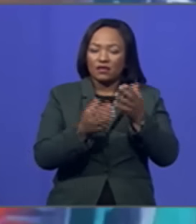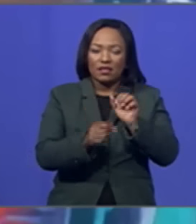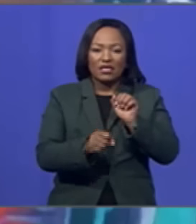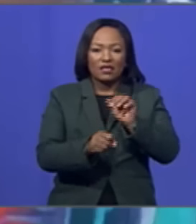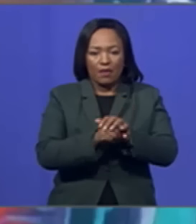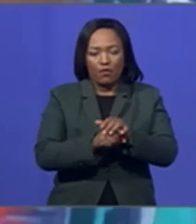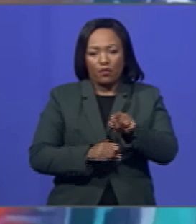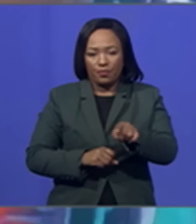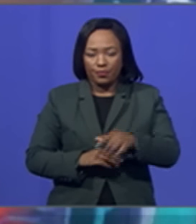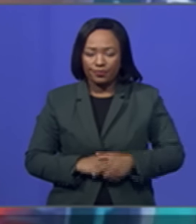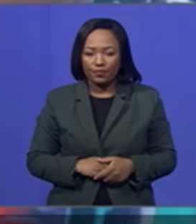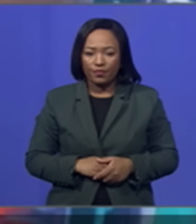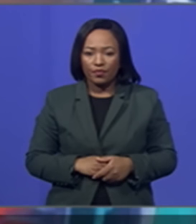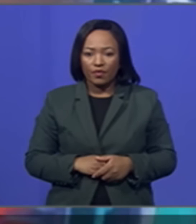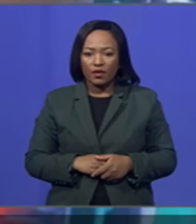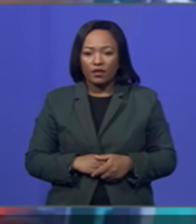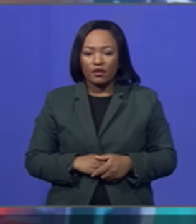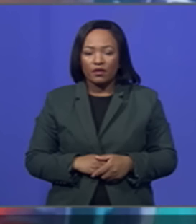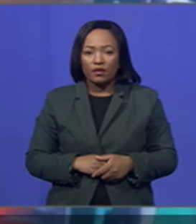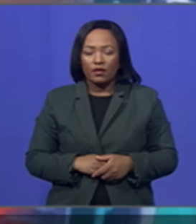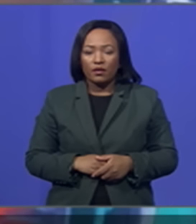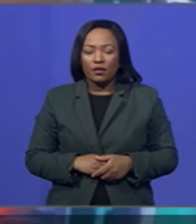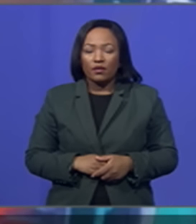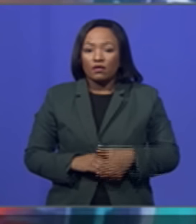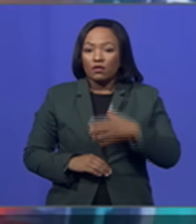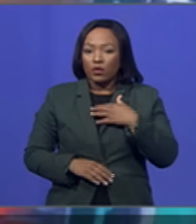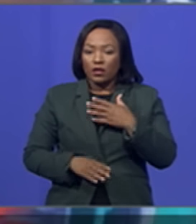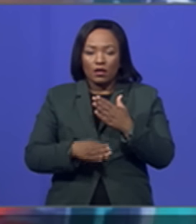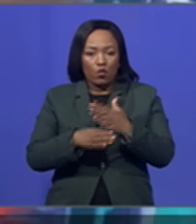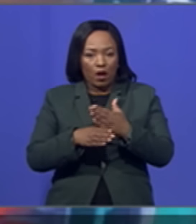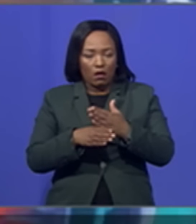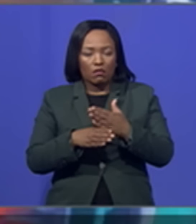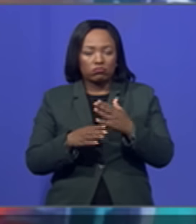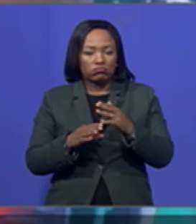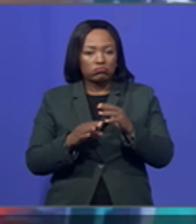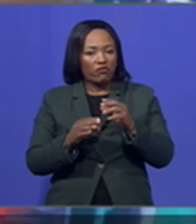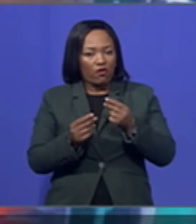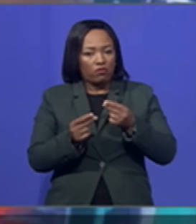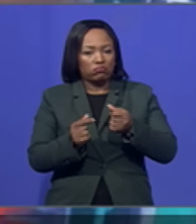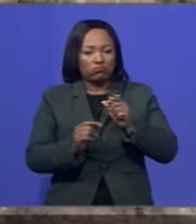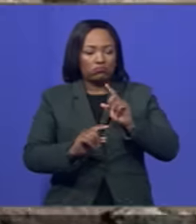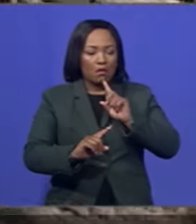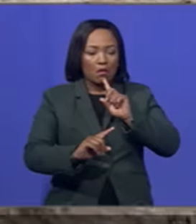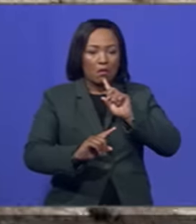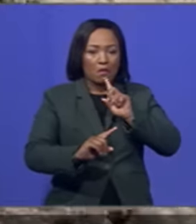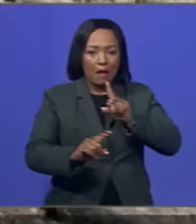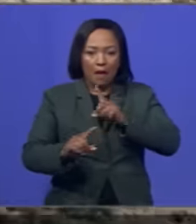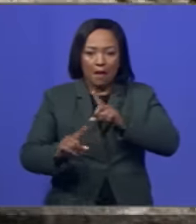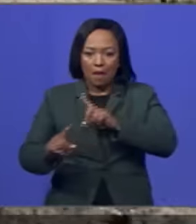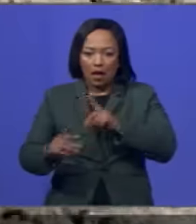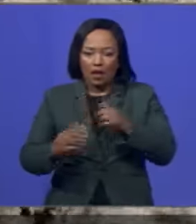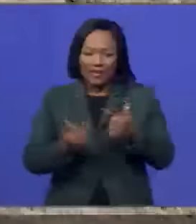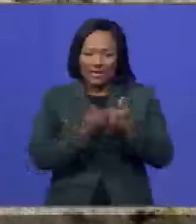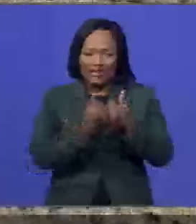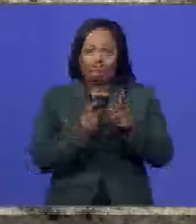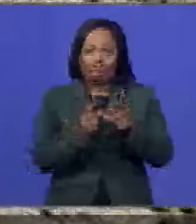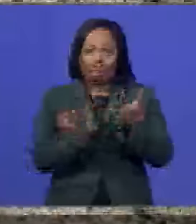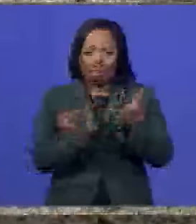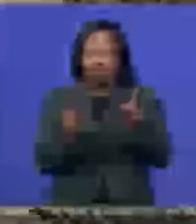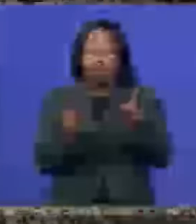We are working on a comprehensive response to deal with these challenges. We already have